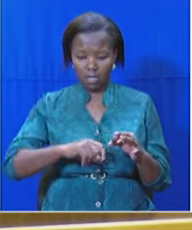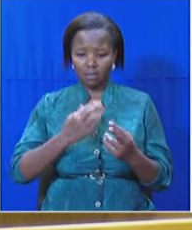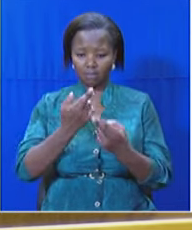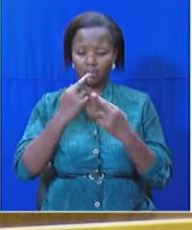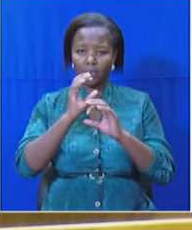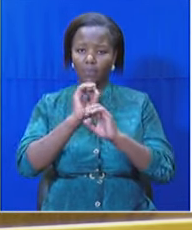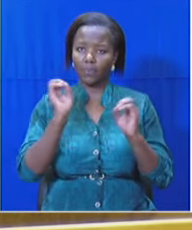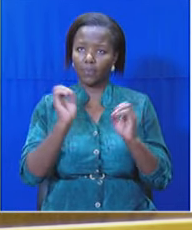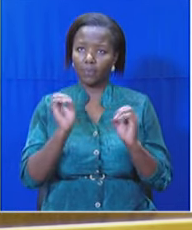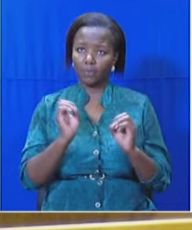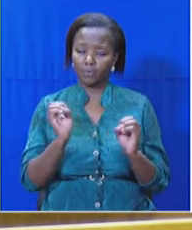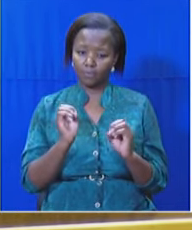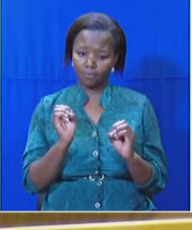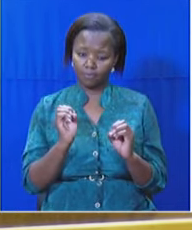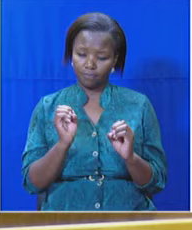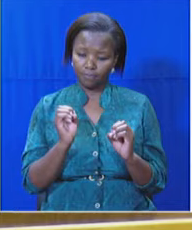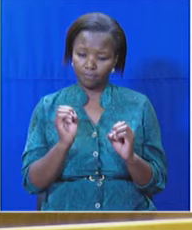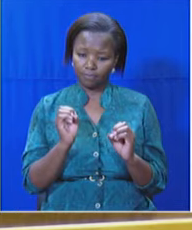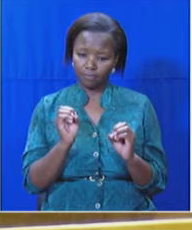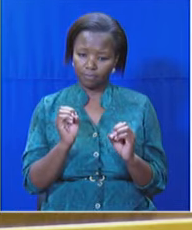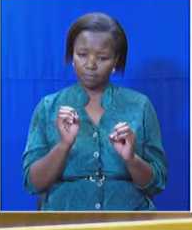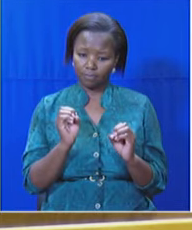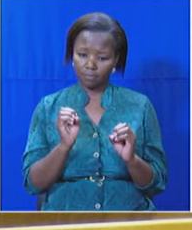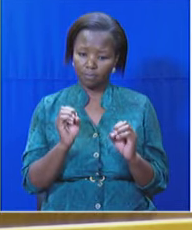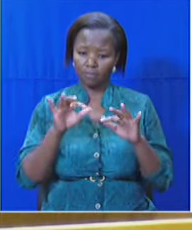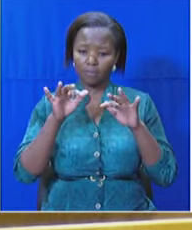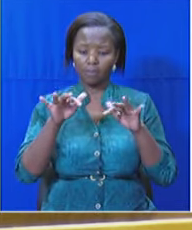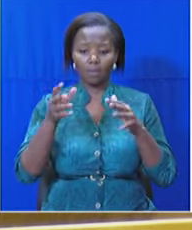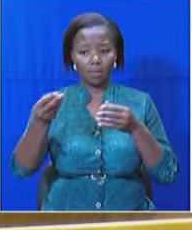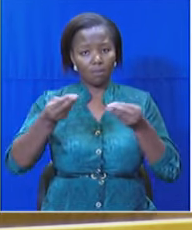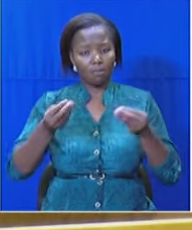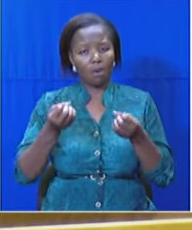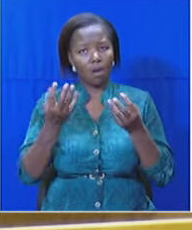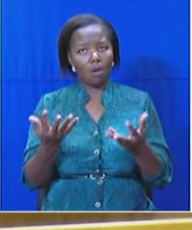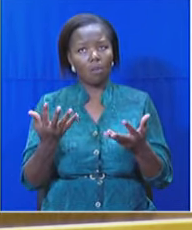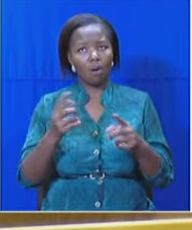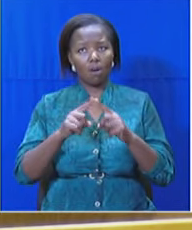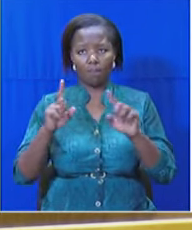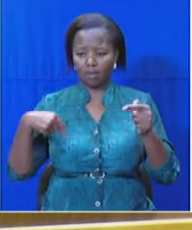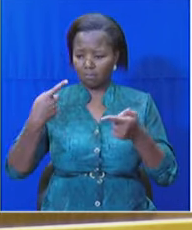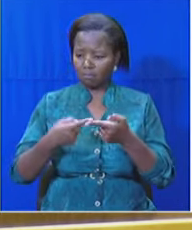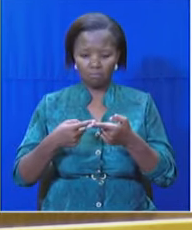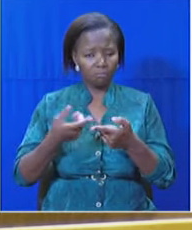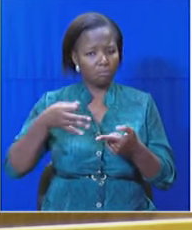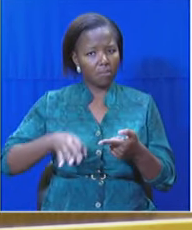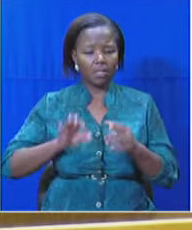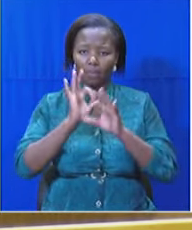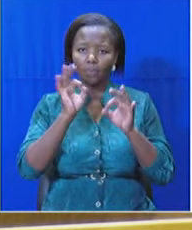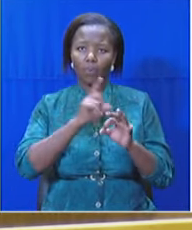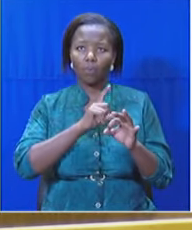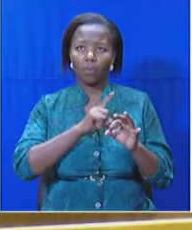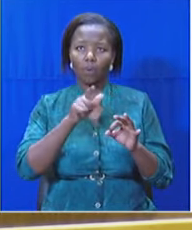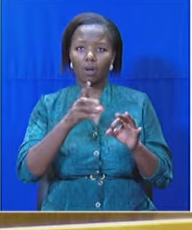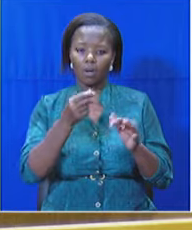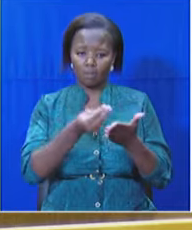benefit because plus minus 8 million being collected so far, but why are they not benefiting ezimali